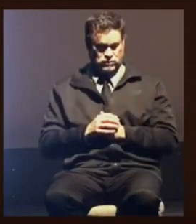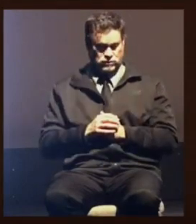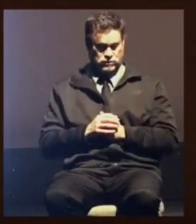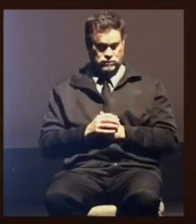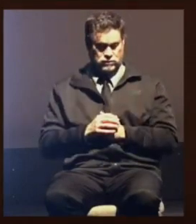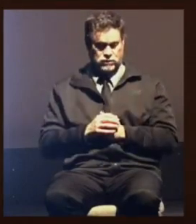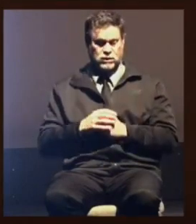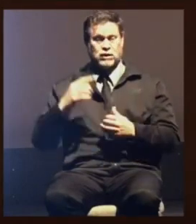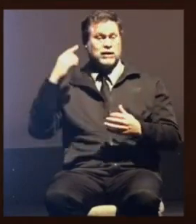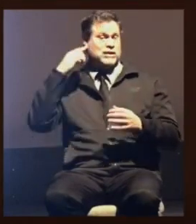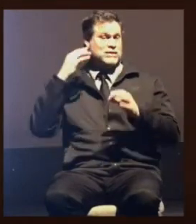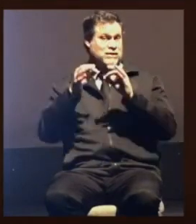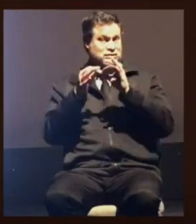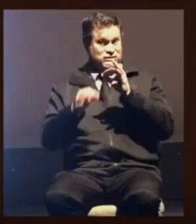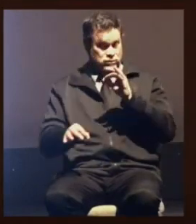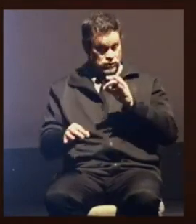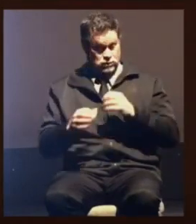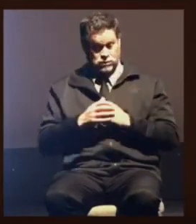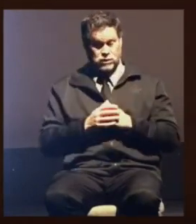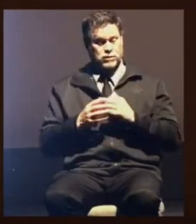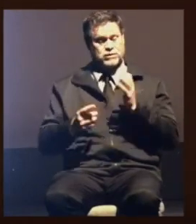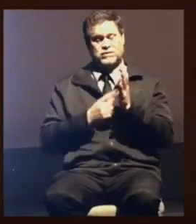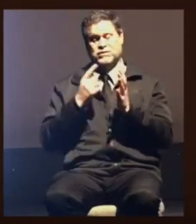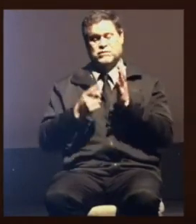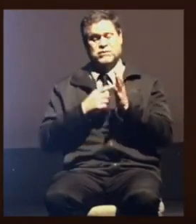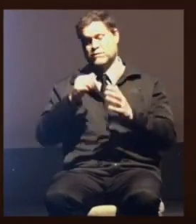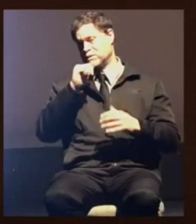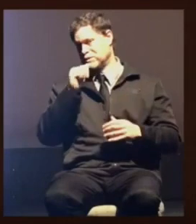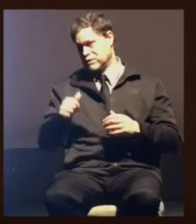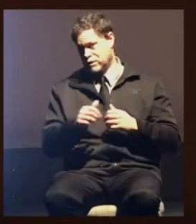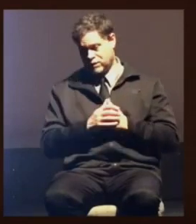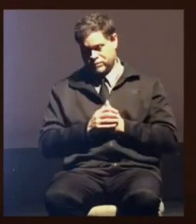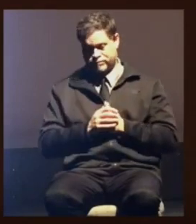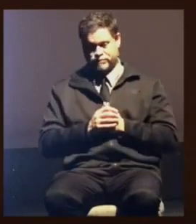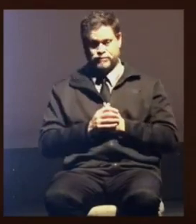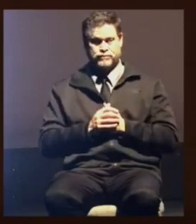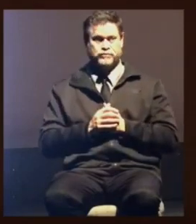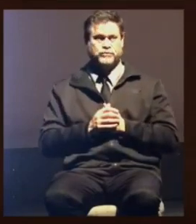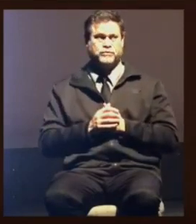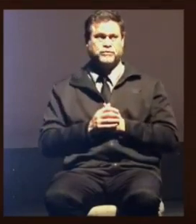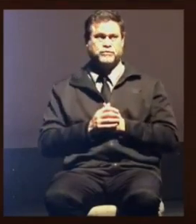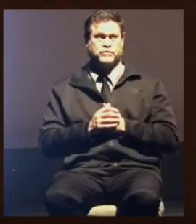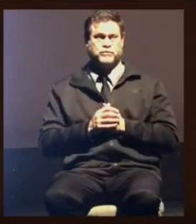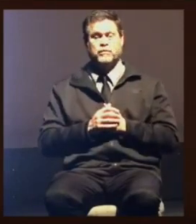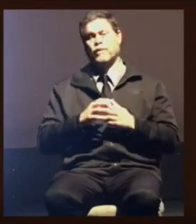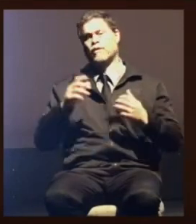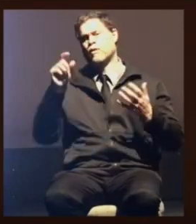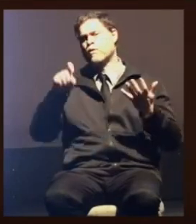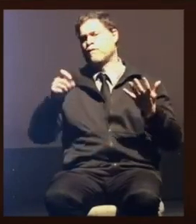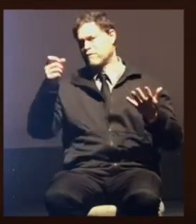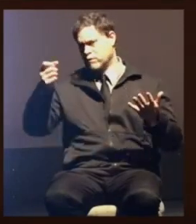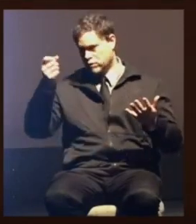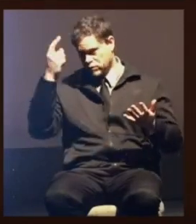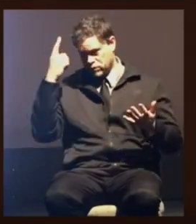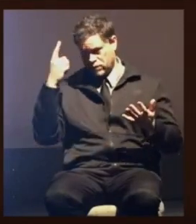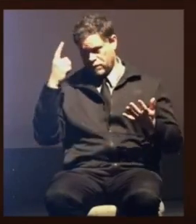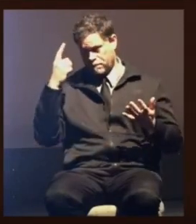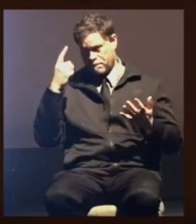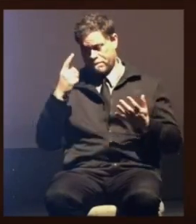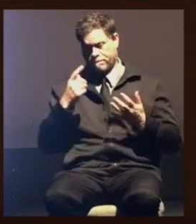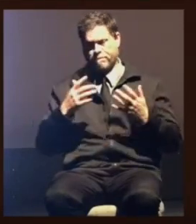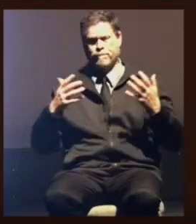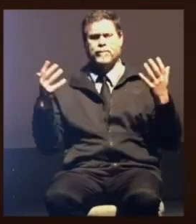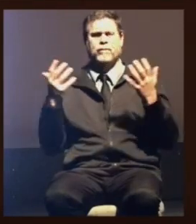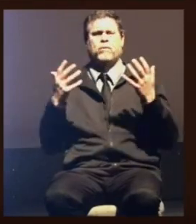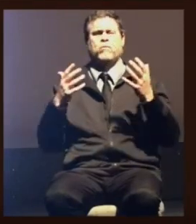you know, sounds simple, but sometimes it's not. And you have to understand